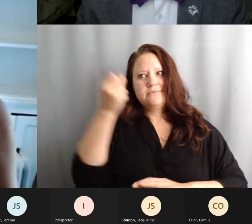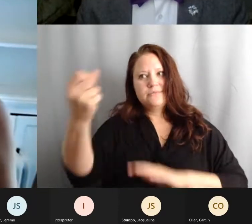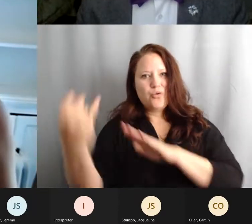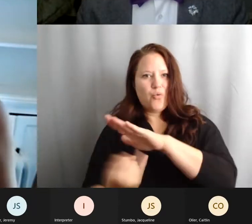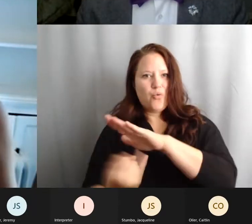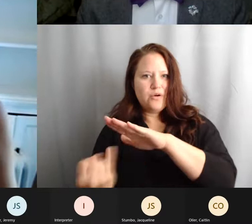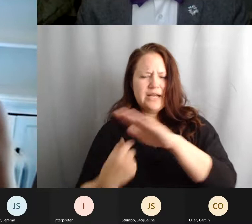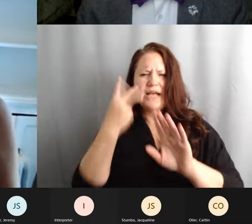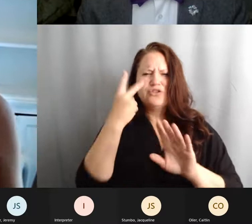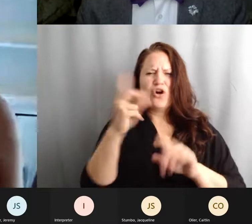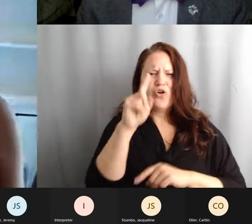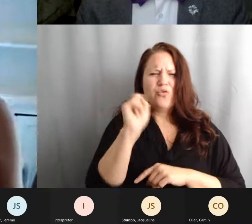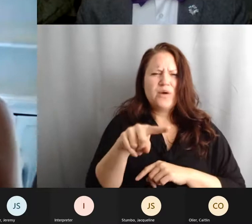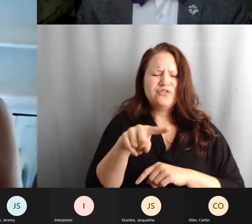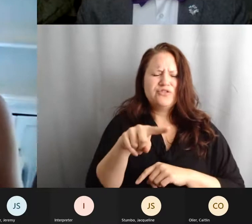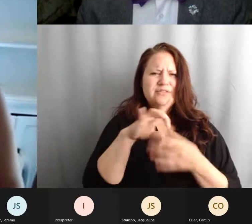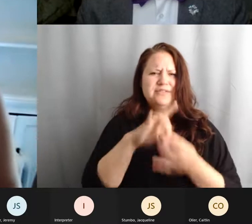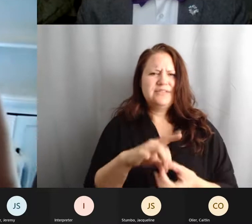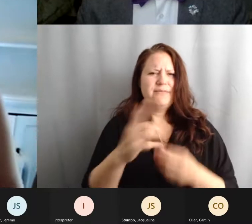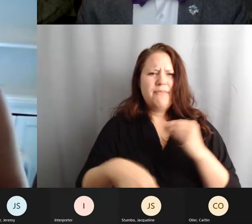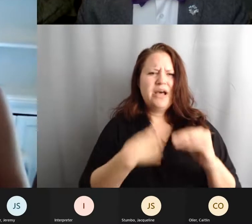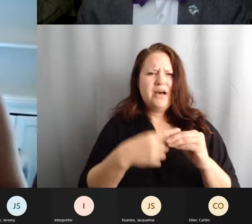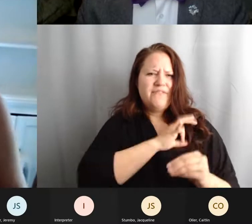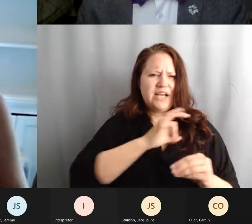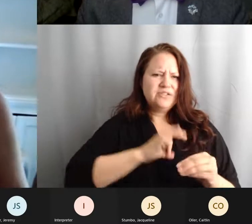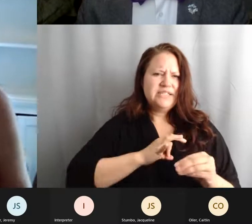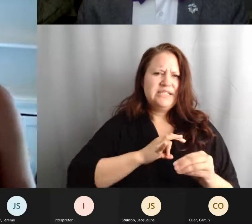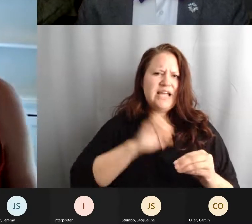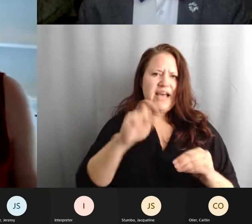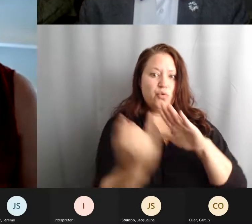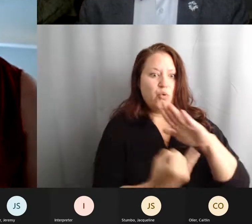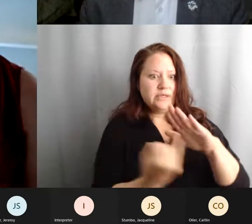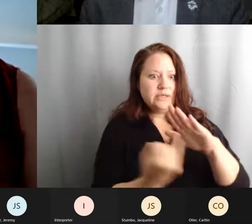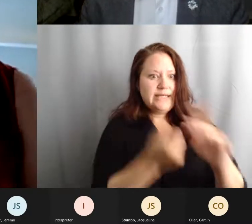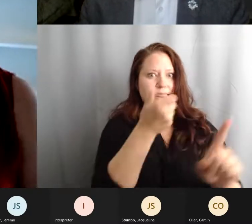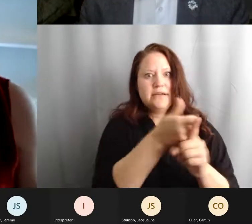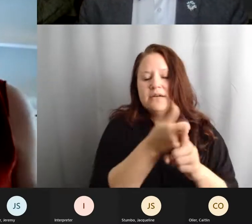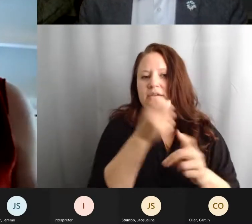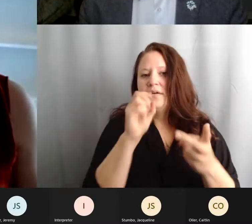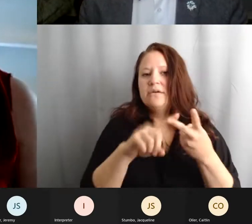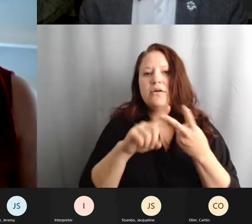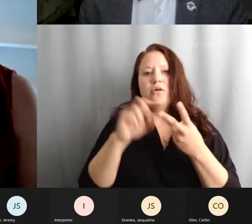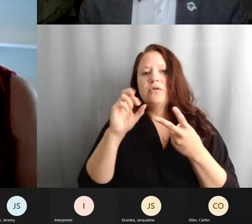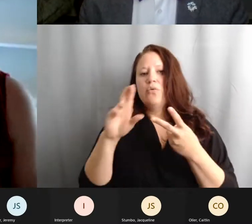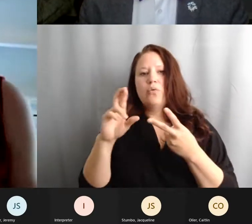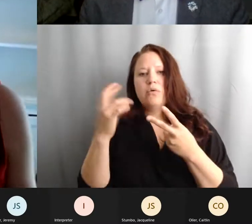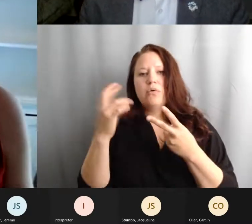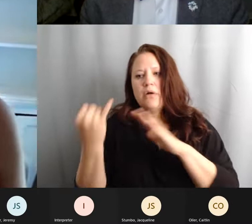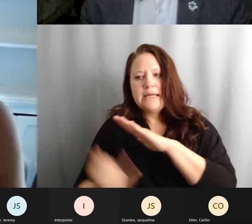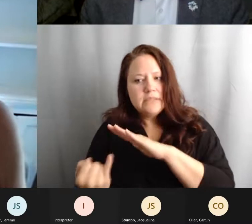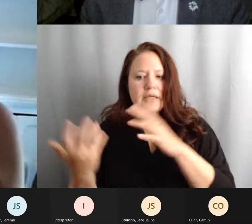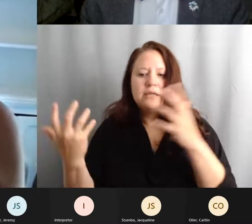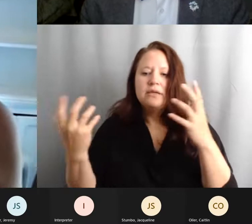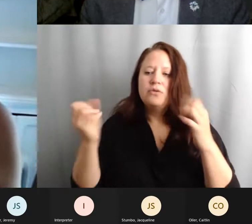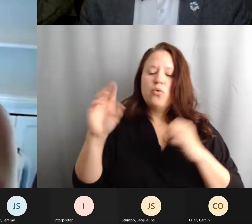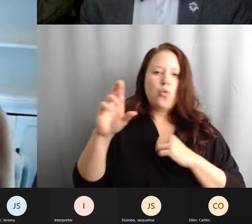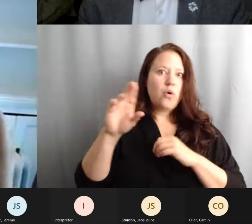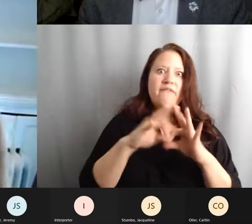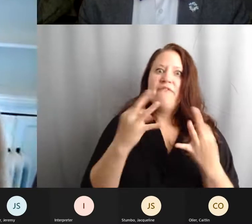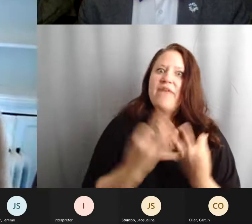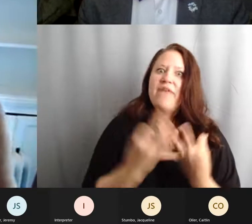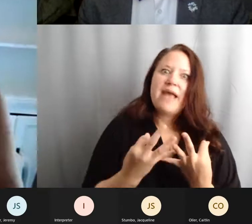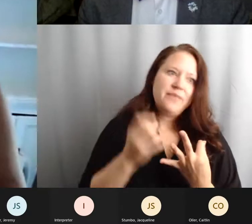some questions also about faculty either having to quarantine themselves or isolate themselves, or if they have a family member